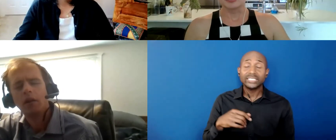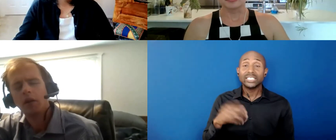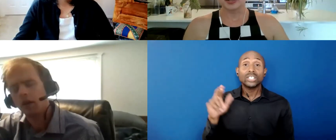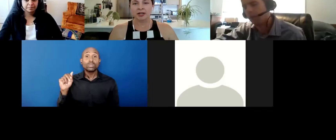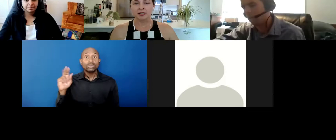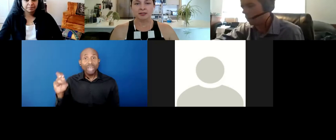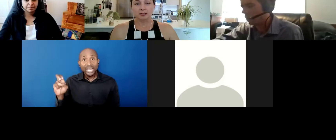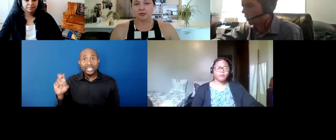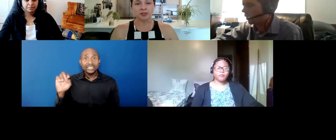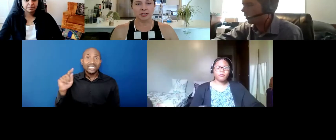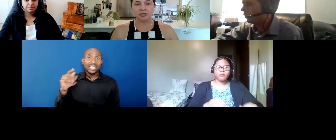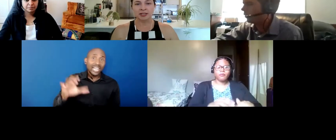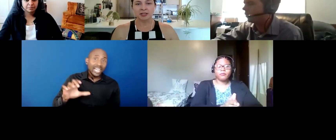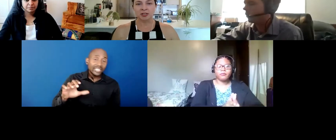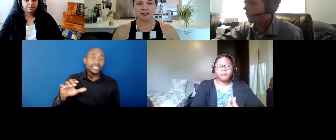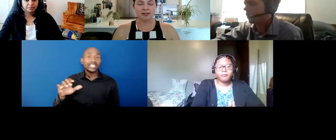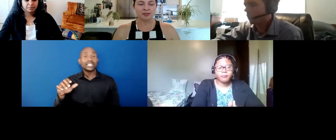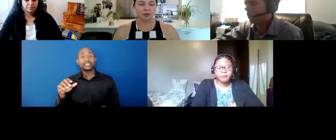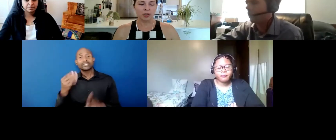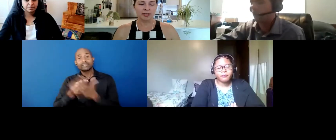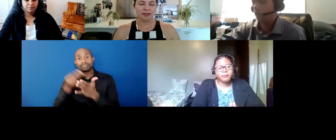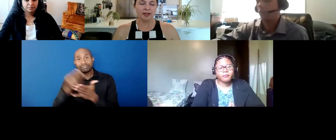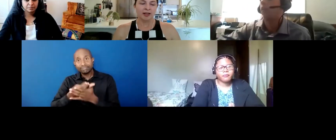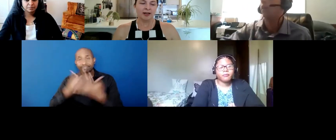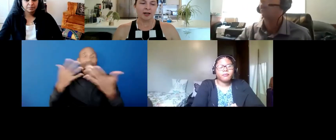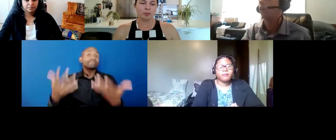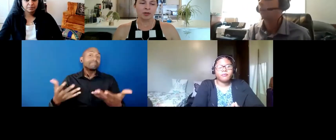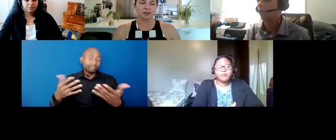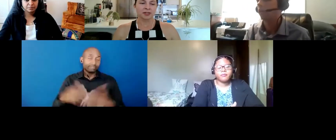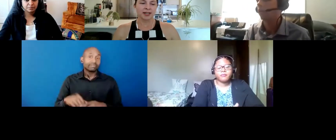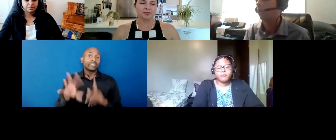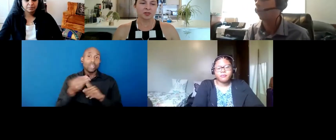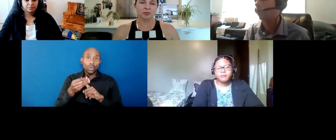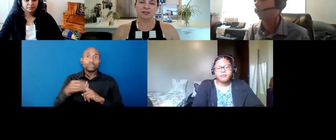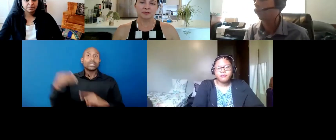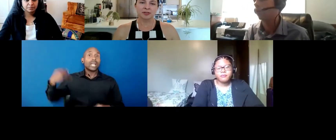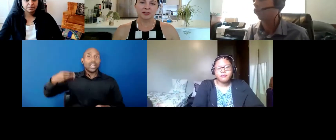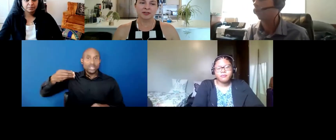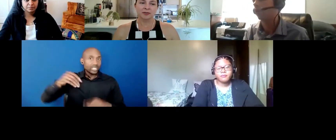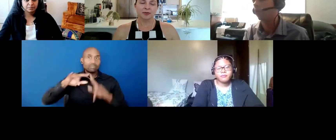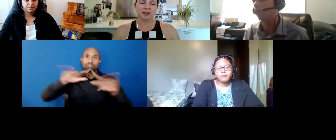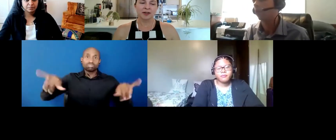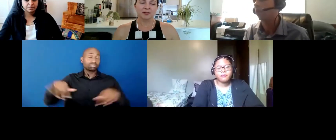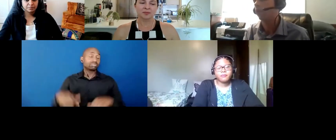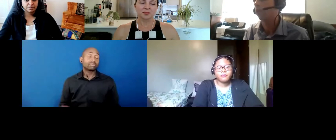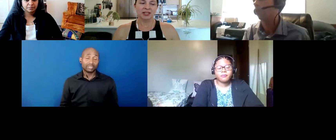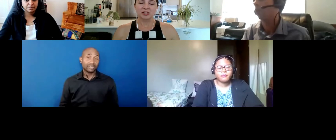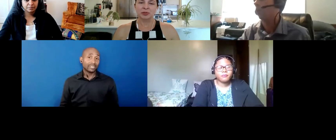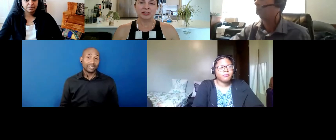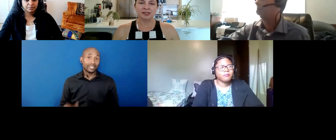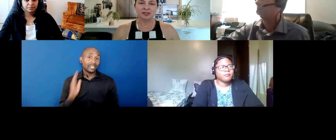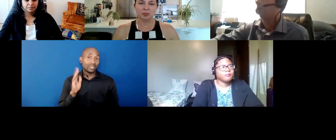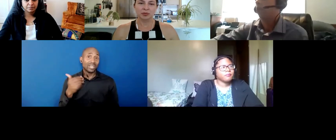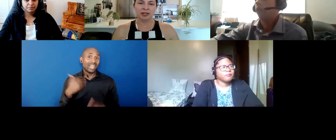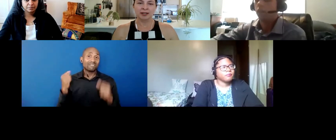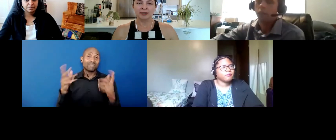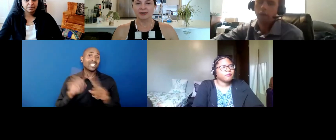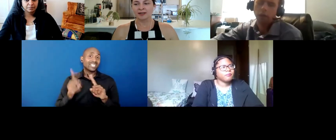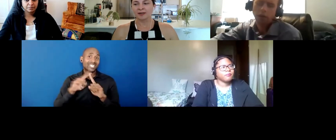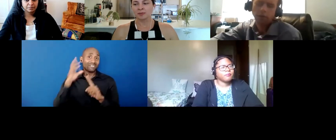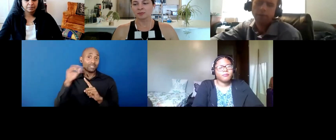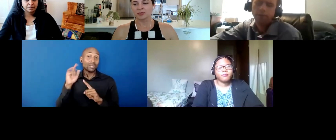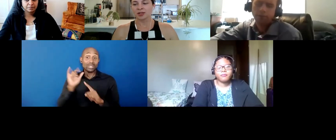other kinds of cultural heritage, and so on. They're going to have so many different experiences to